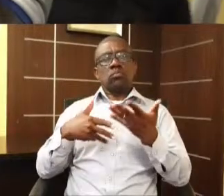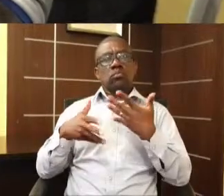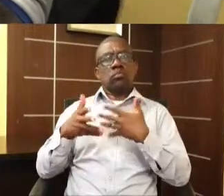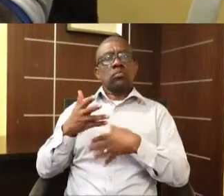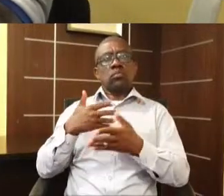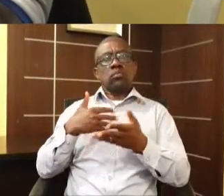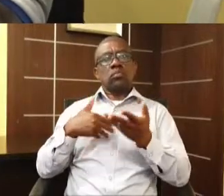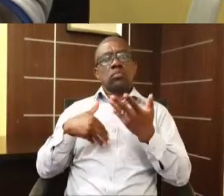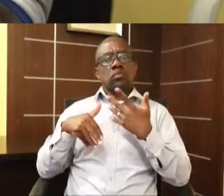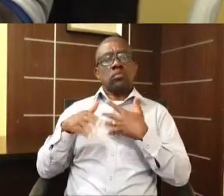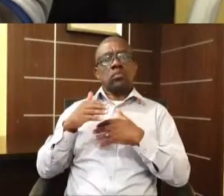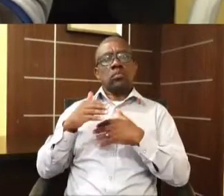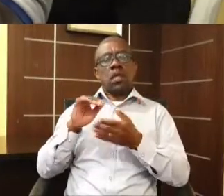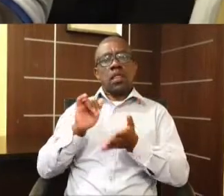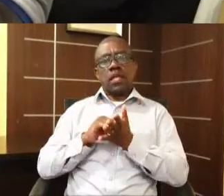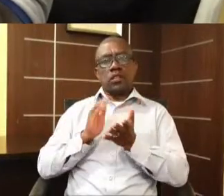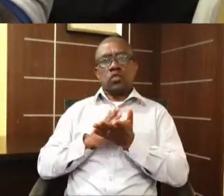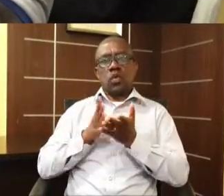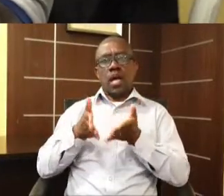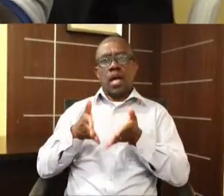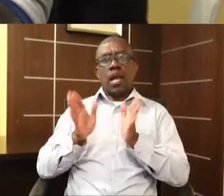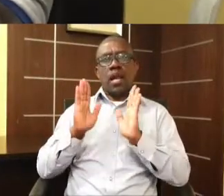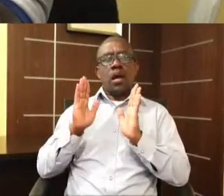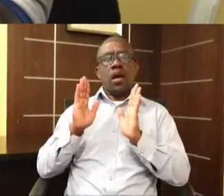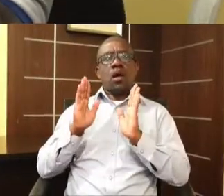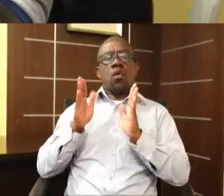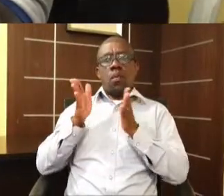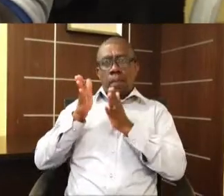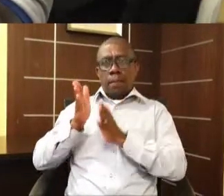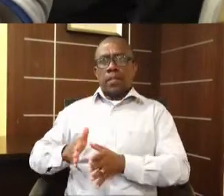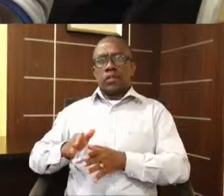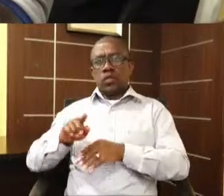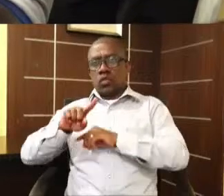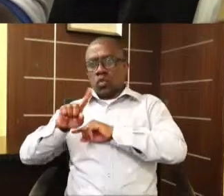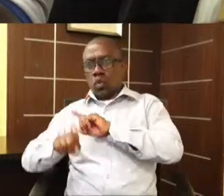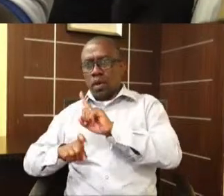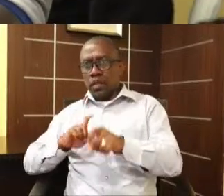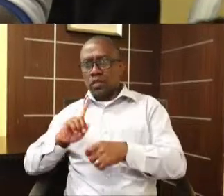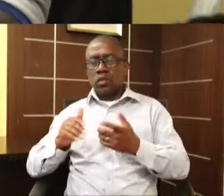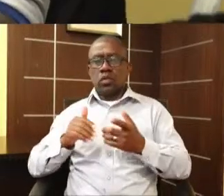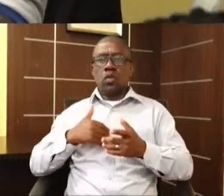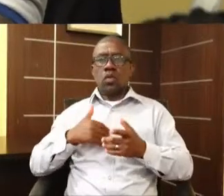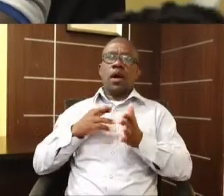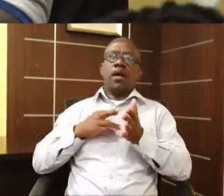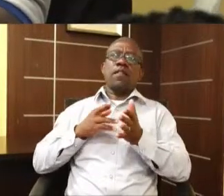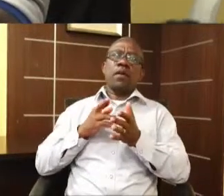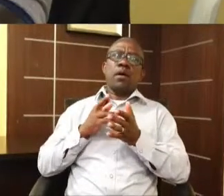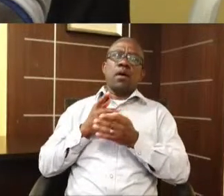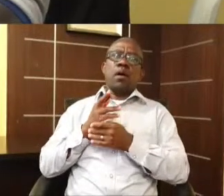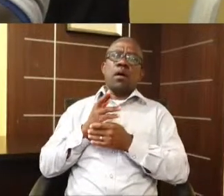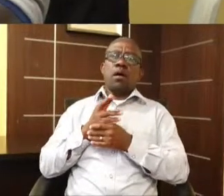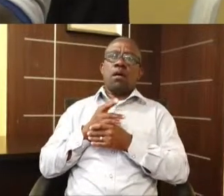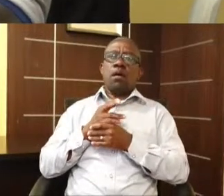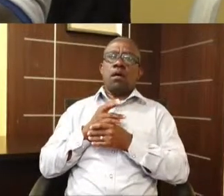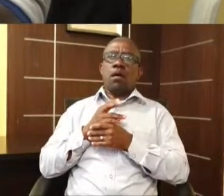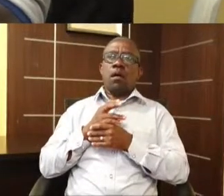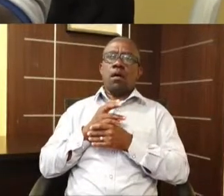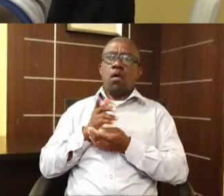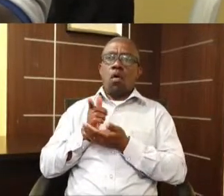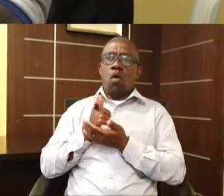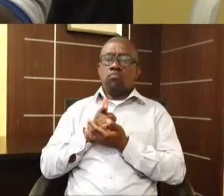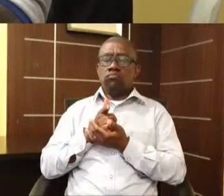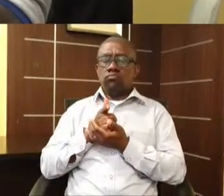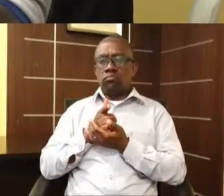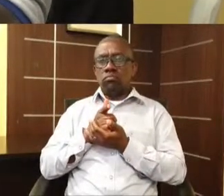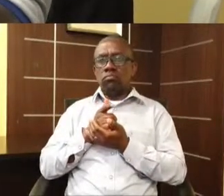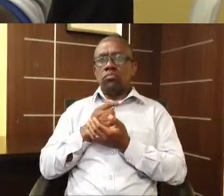interface that allows the user to type a question or to record an audio in the accommodated languages. Because